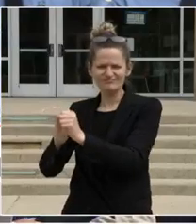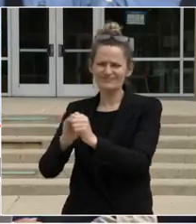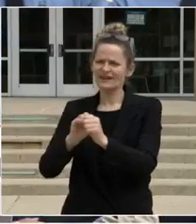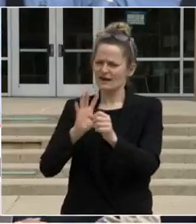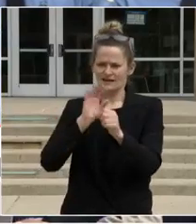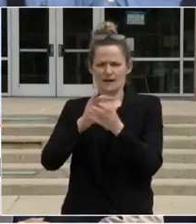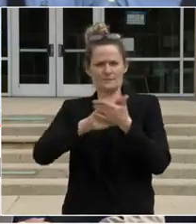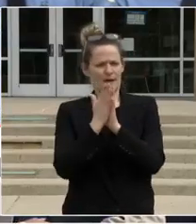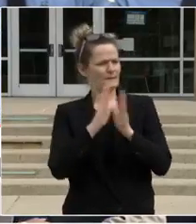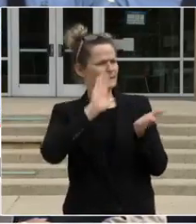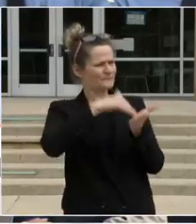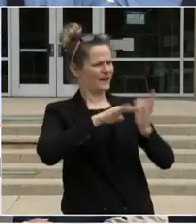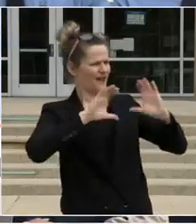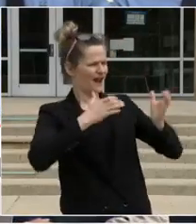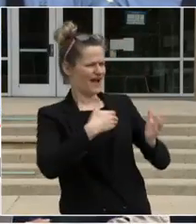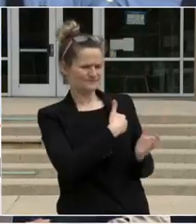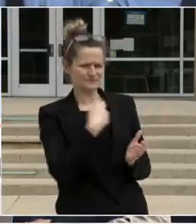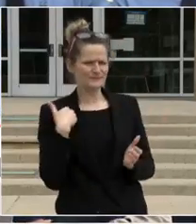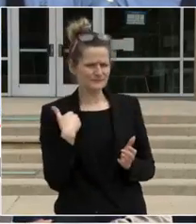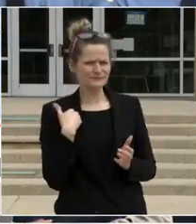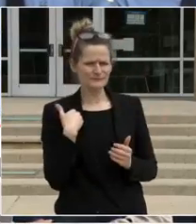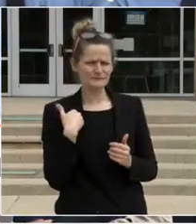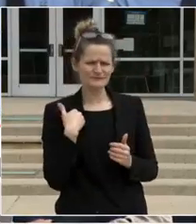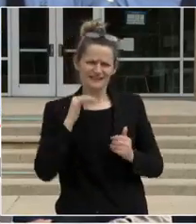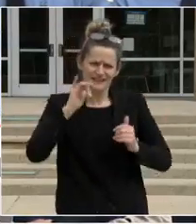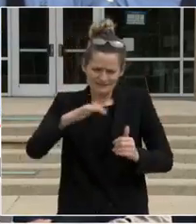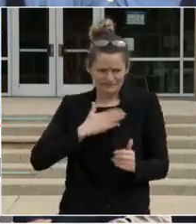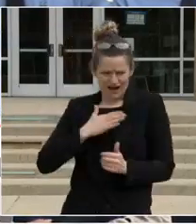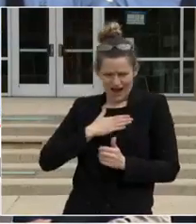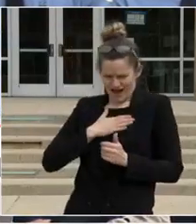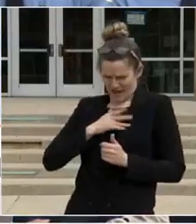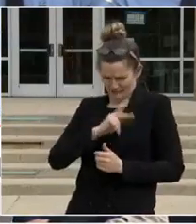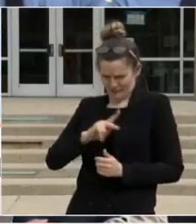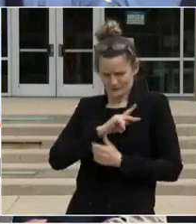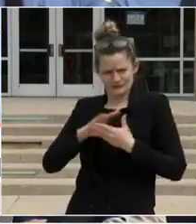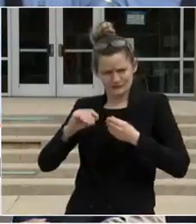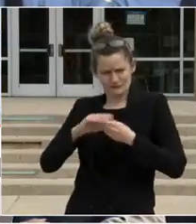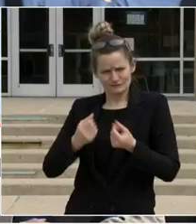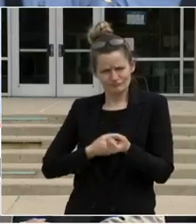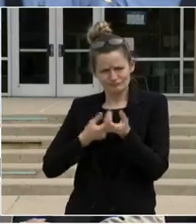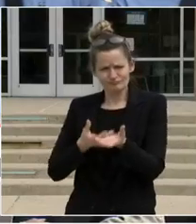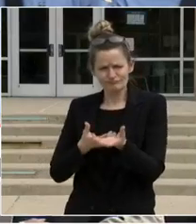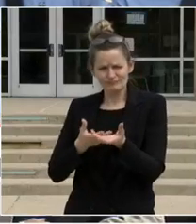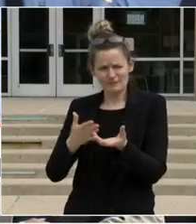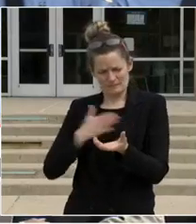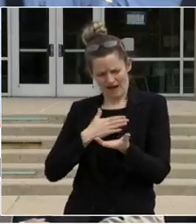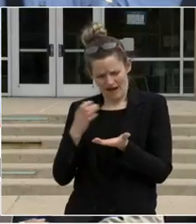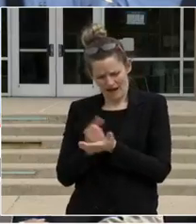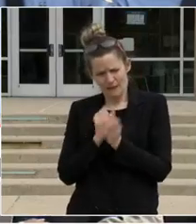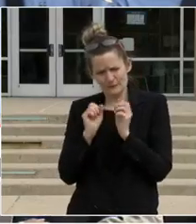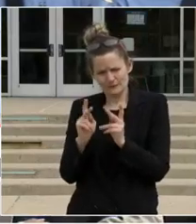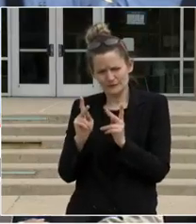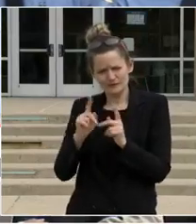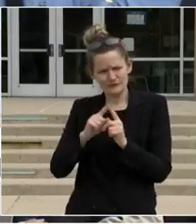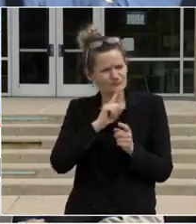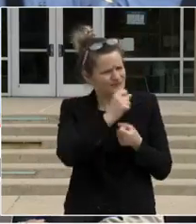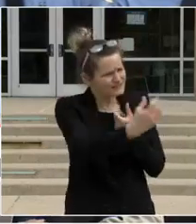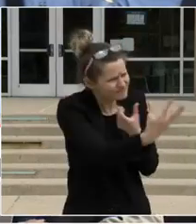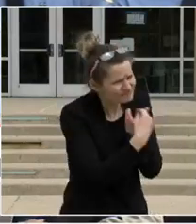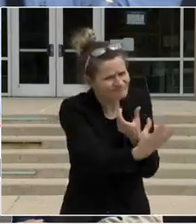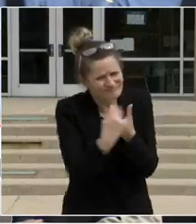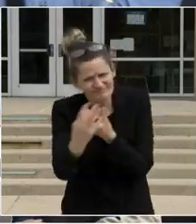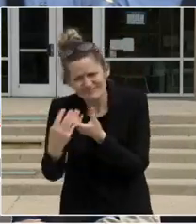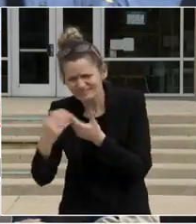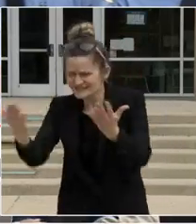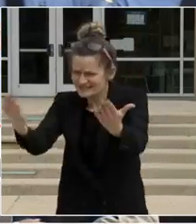personal story, it is what allowed me to have my fair shot into the middle class, and young people across the city today are still